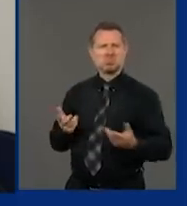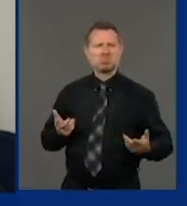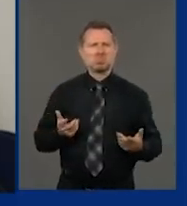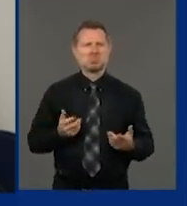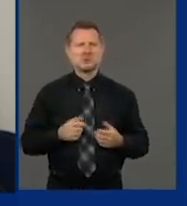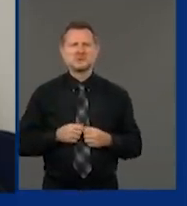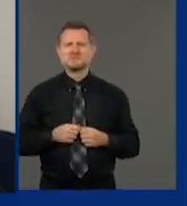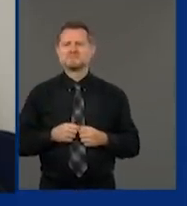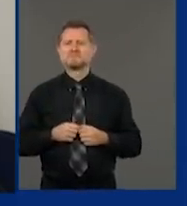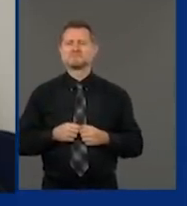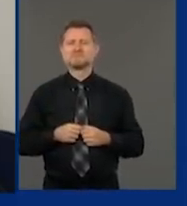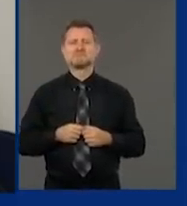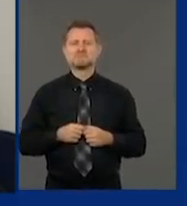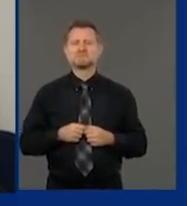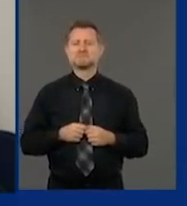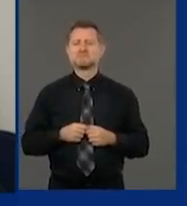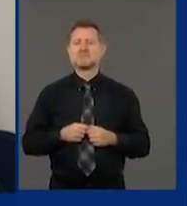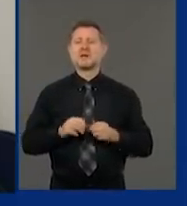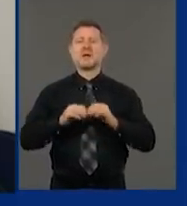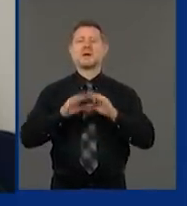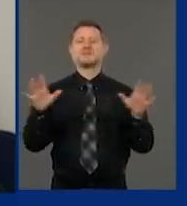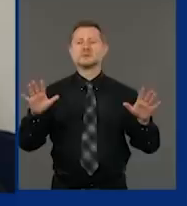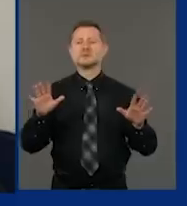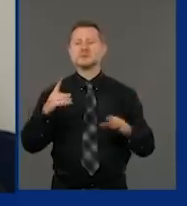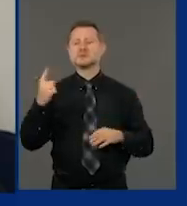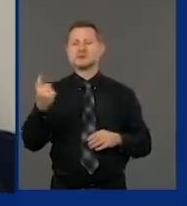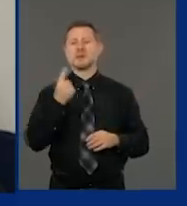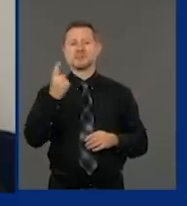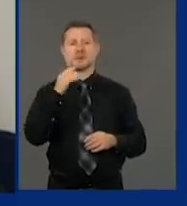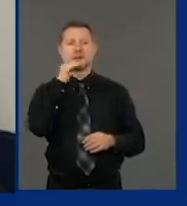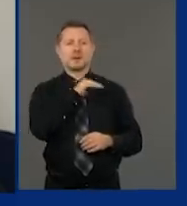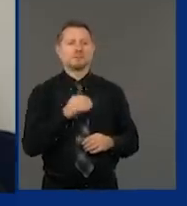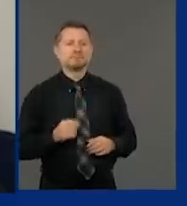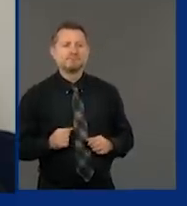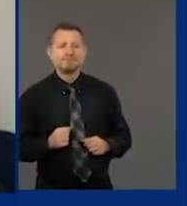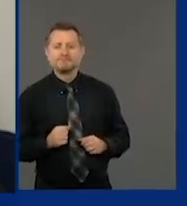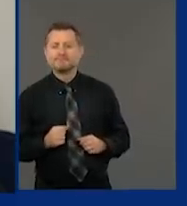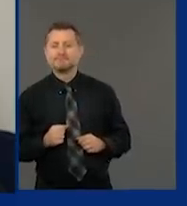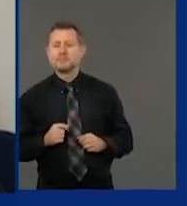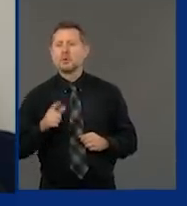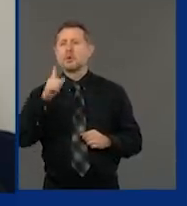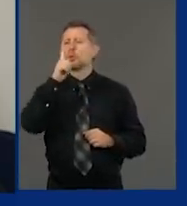Because someone is clearly lying to the American people.